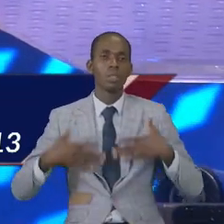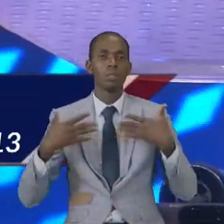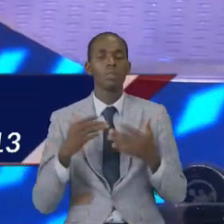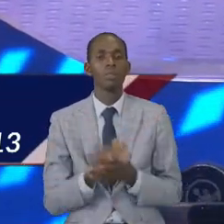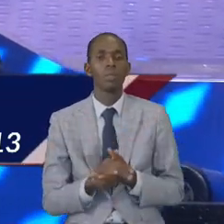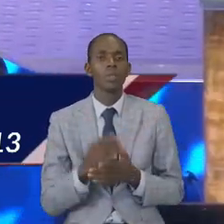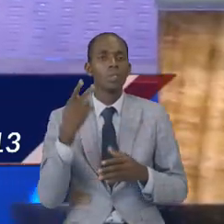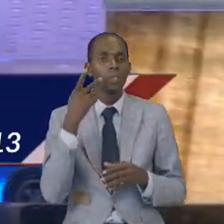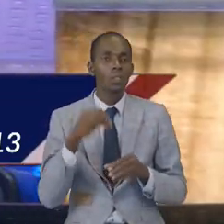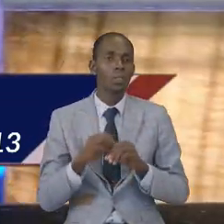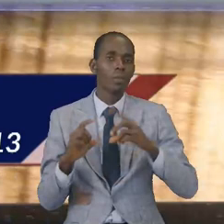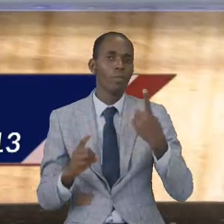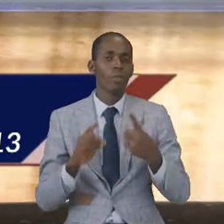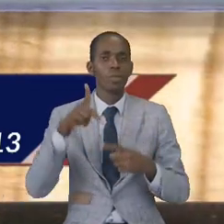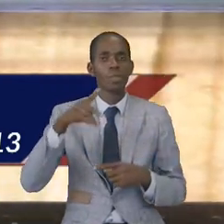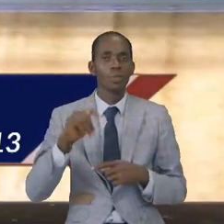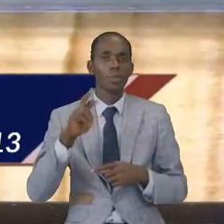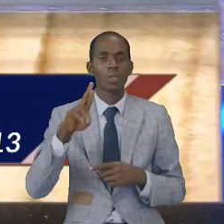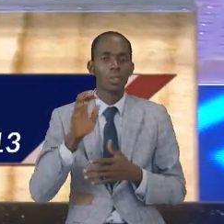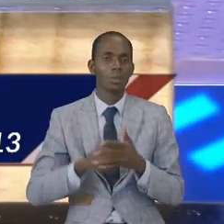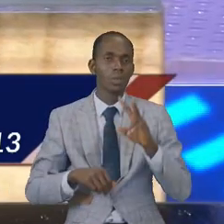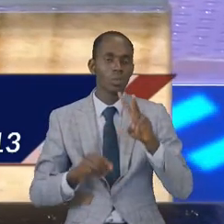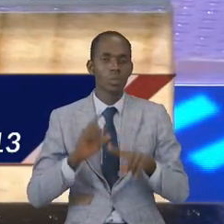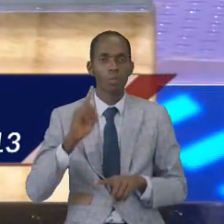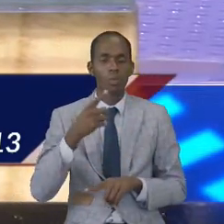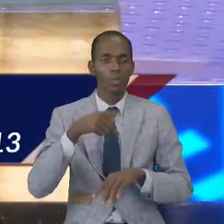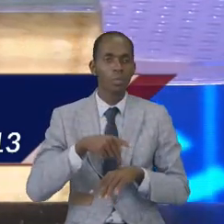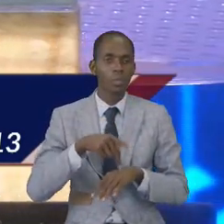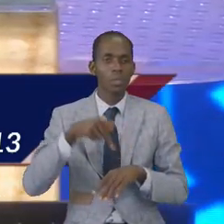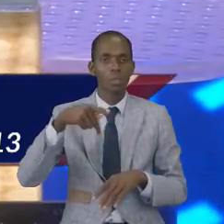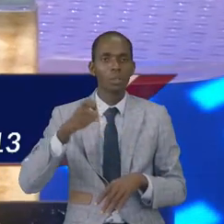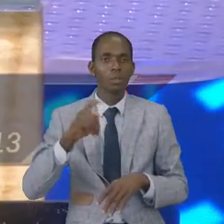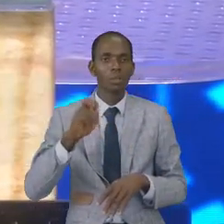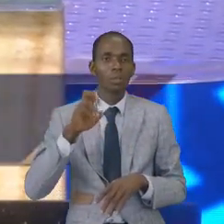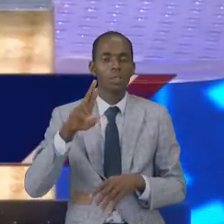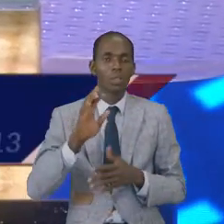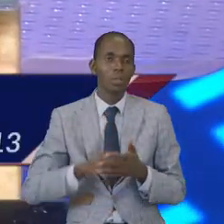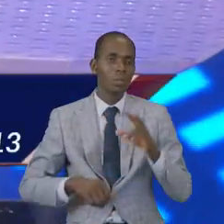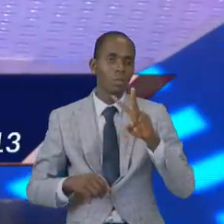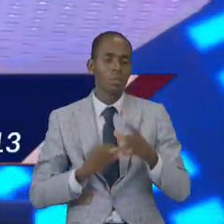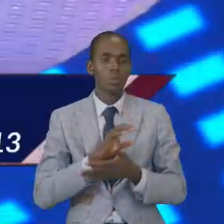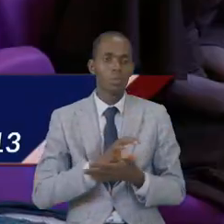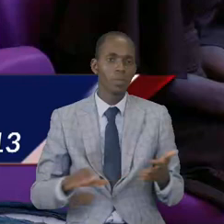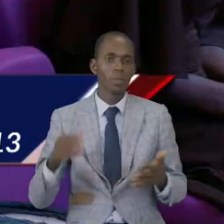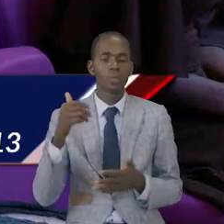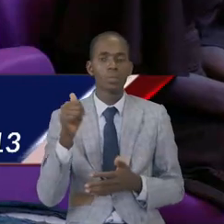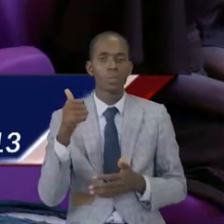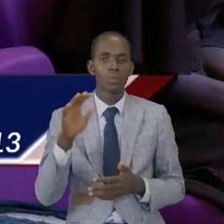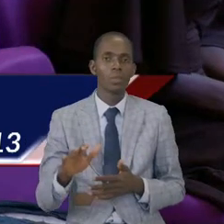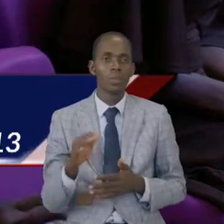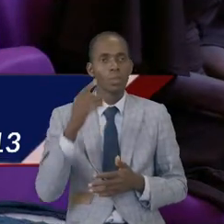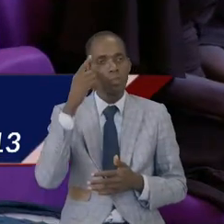life. In 1 Peter chapter 2, reading from verse 15, 1 Peter chapter 2, verse 15, for